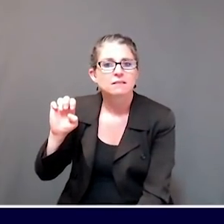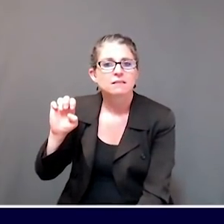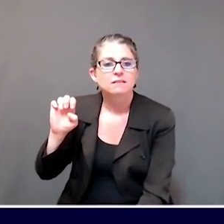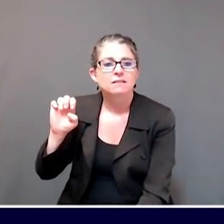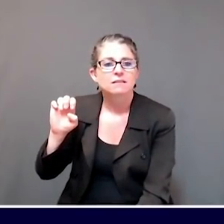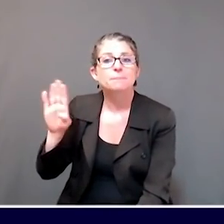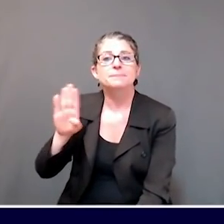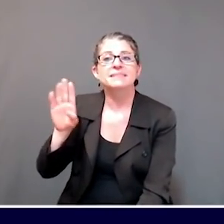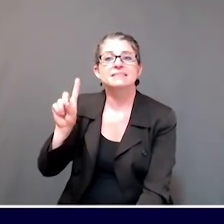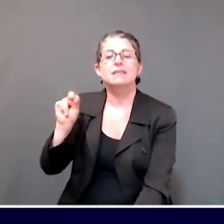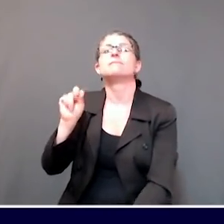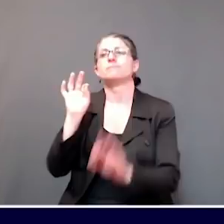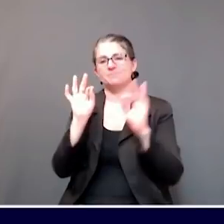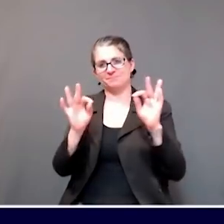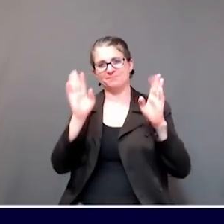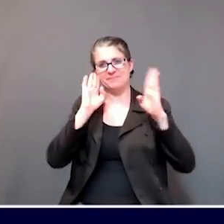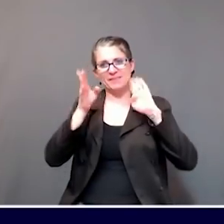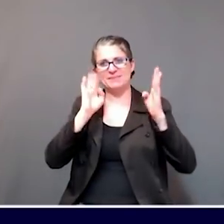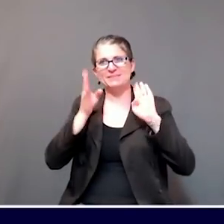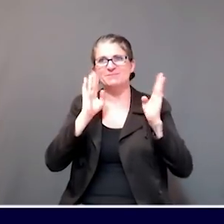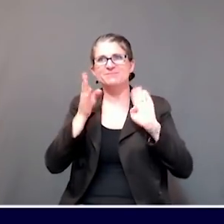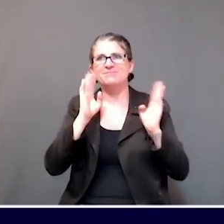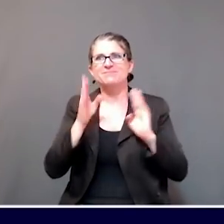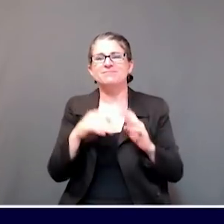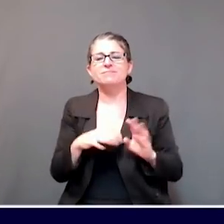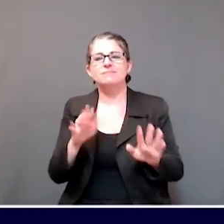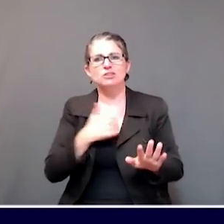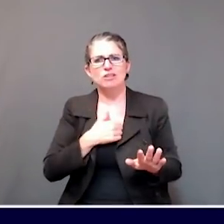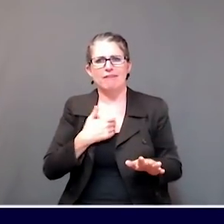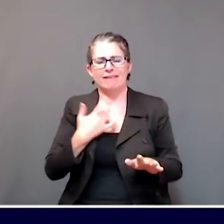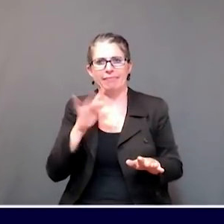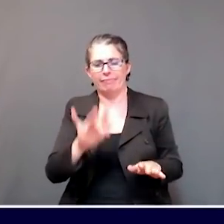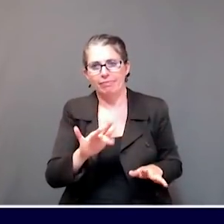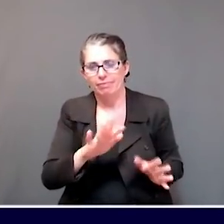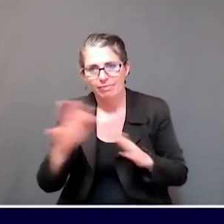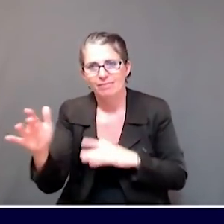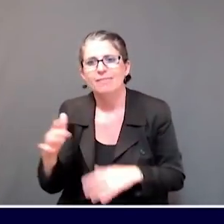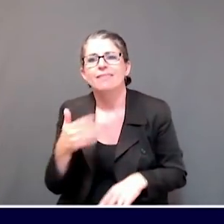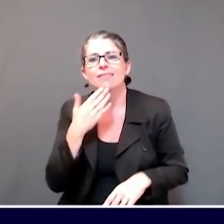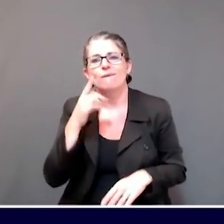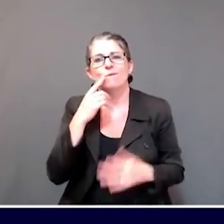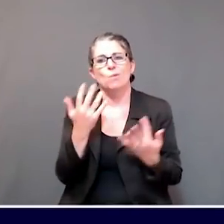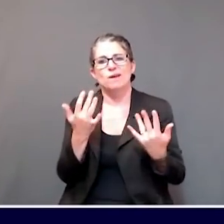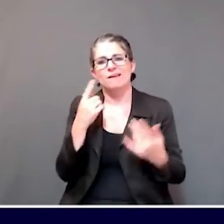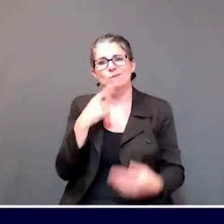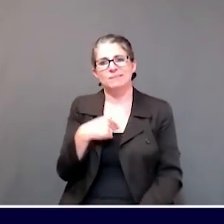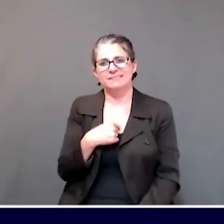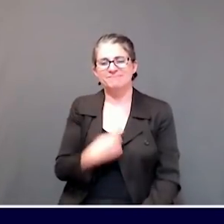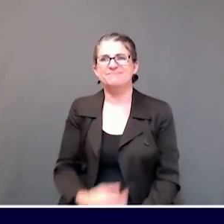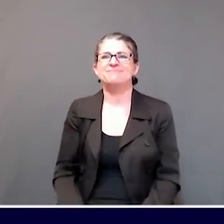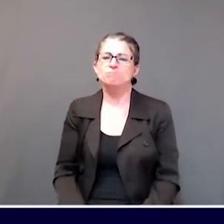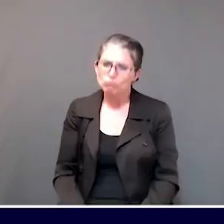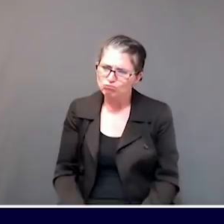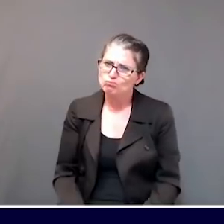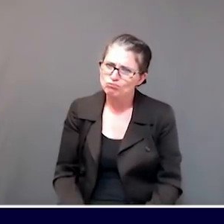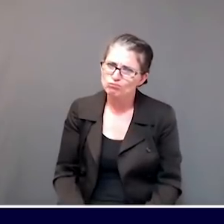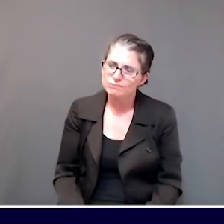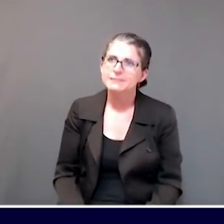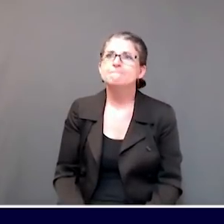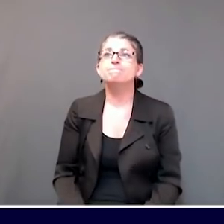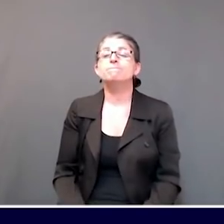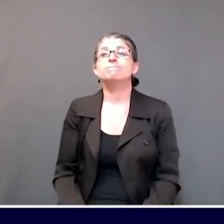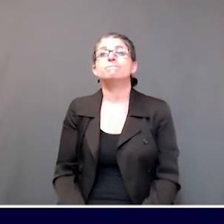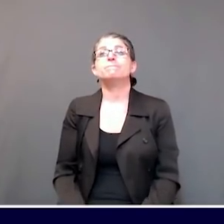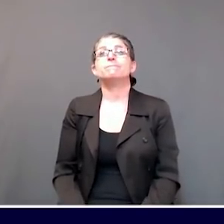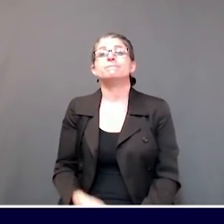Hey, Dr. Shah, sorry for the delay there. Thank you. Can you hear me? Yeah, go ahead, Charlie. Okay. So my first question is